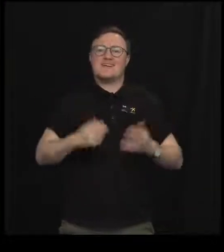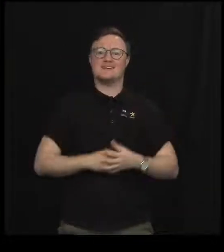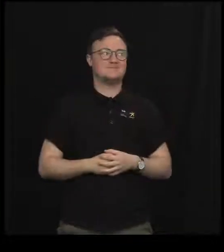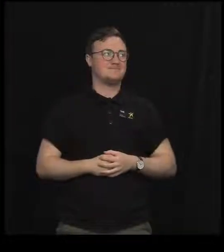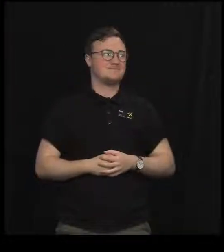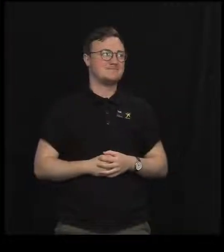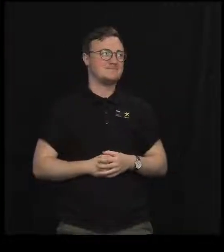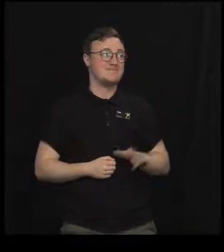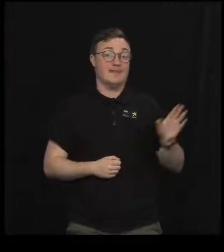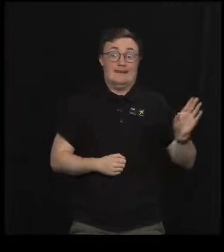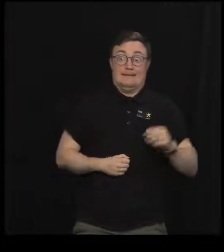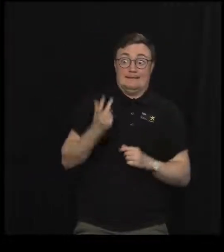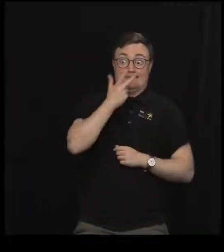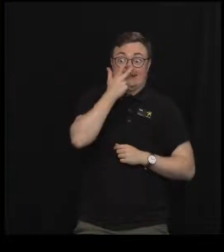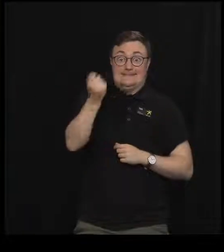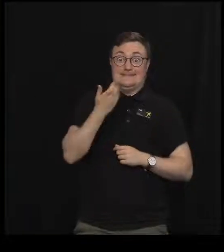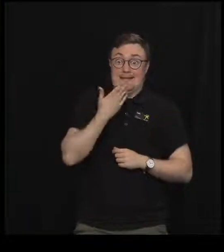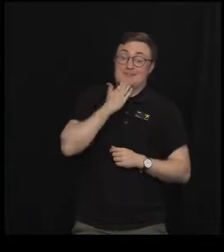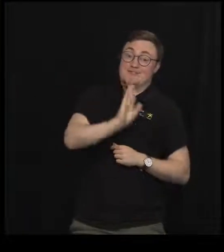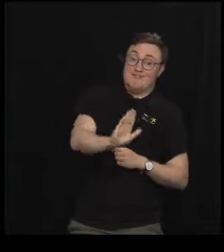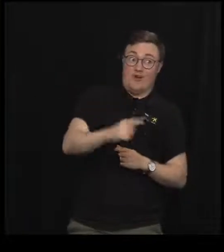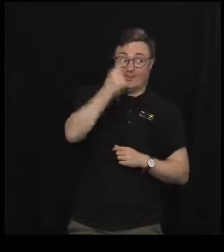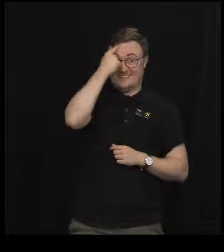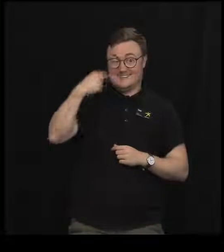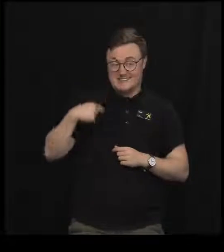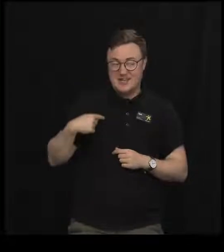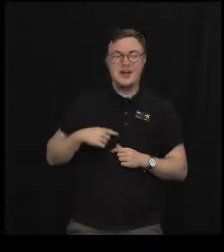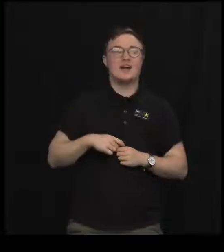Me first. Quick answer, I presume you want. So I'm